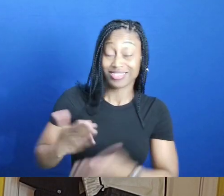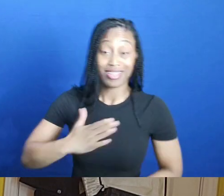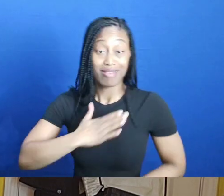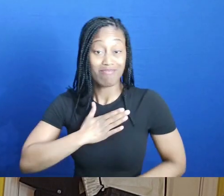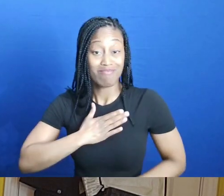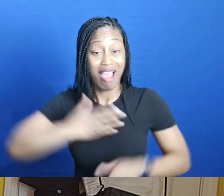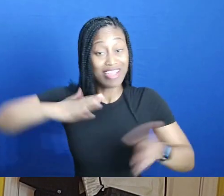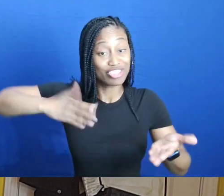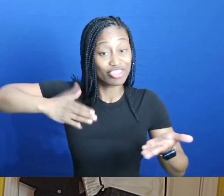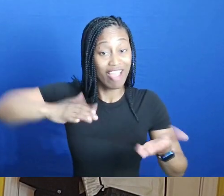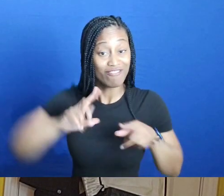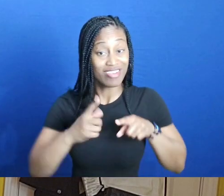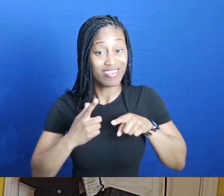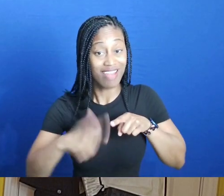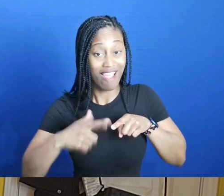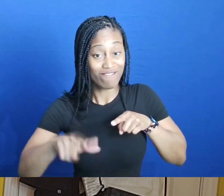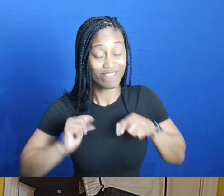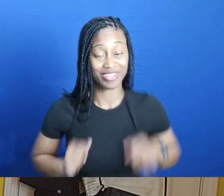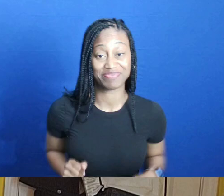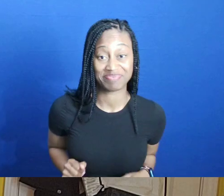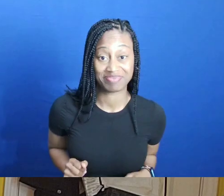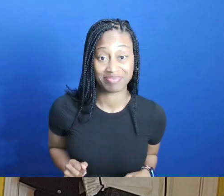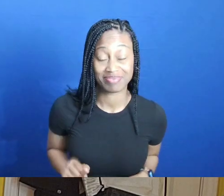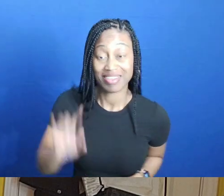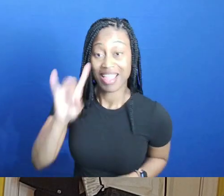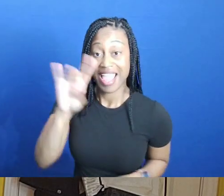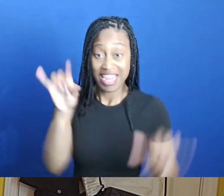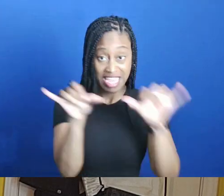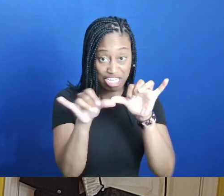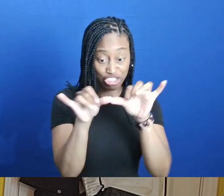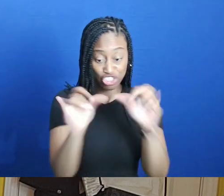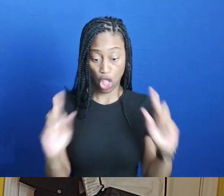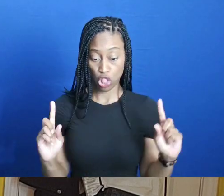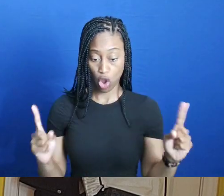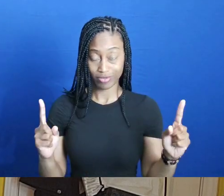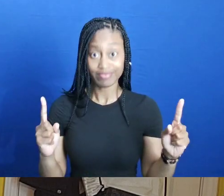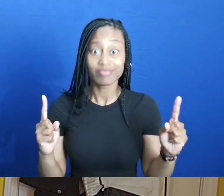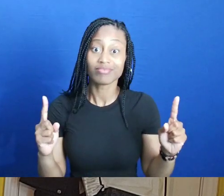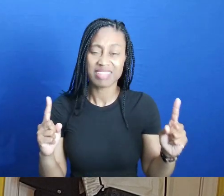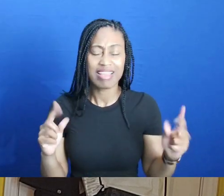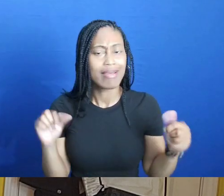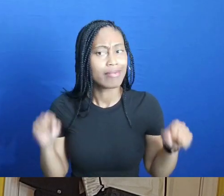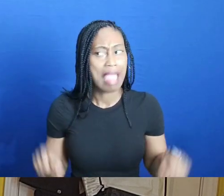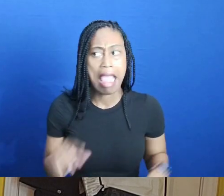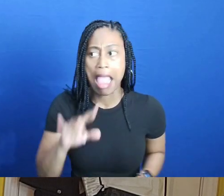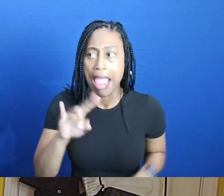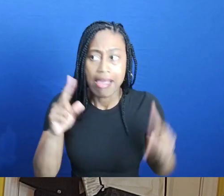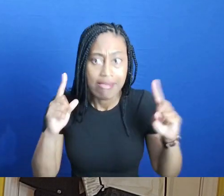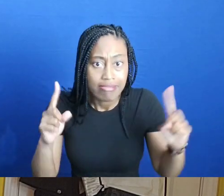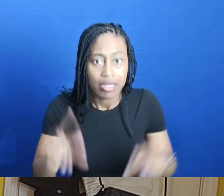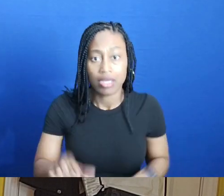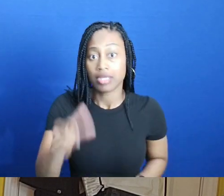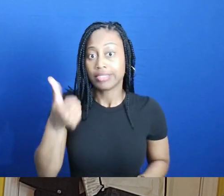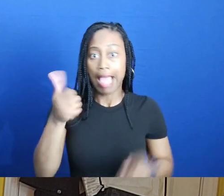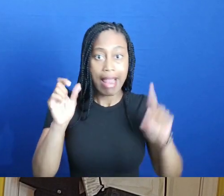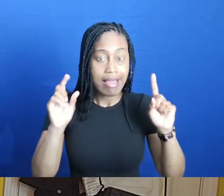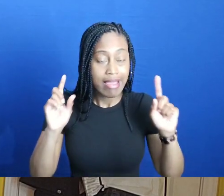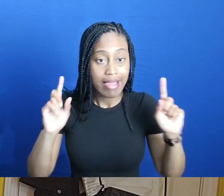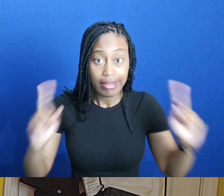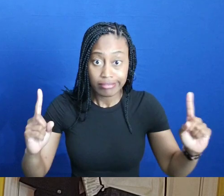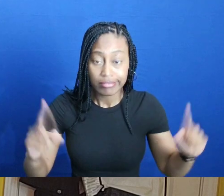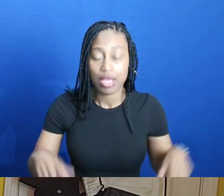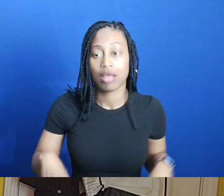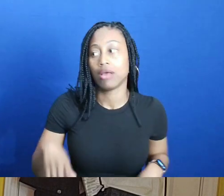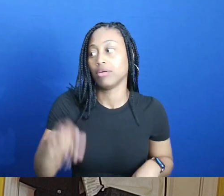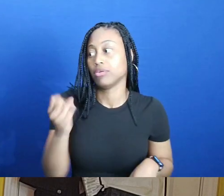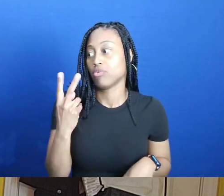my um, chef knife. It is a 8-inch chef knife. These come